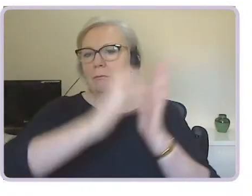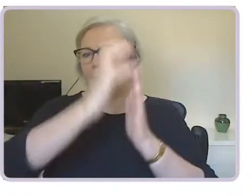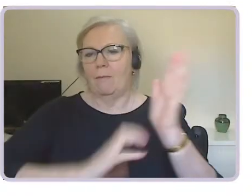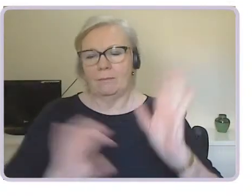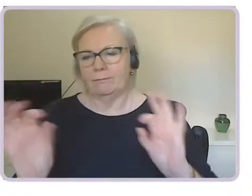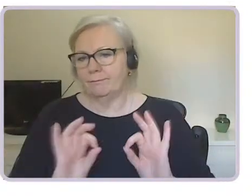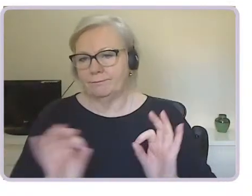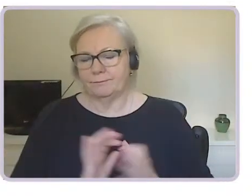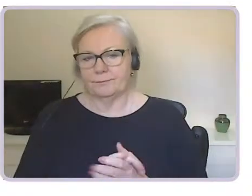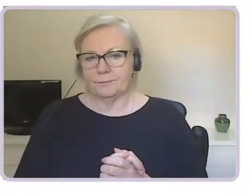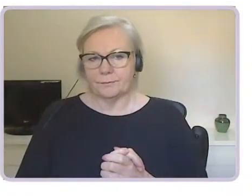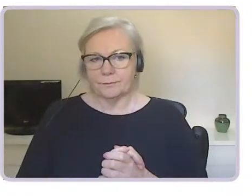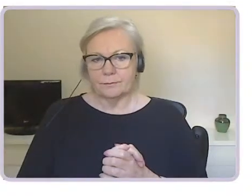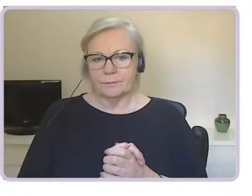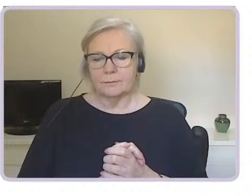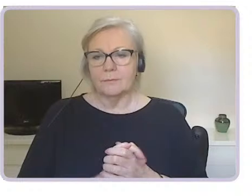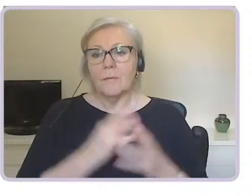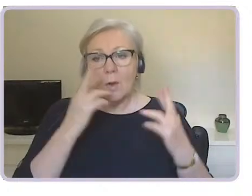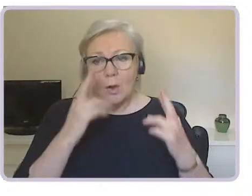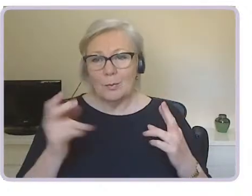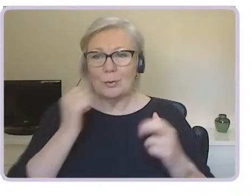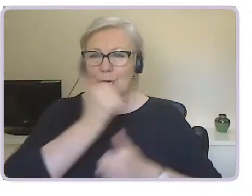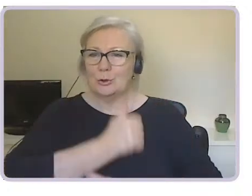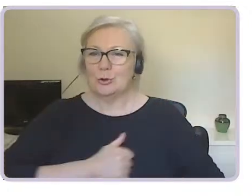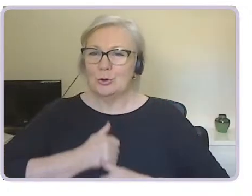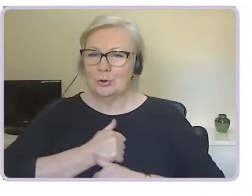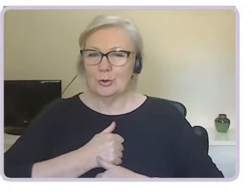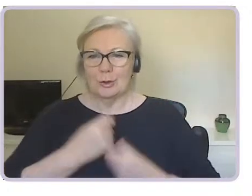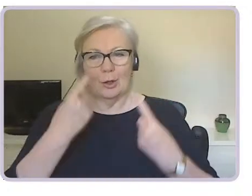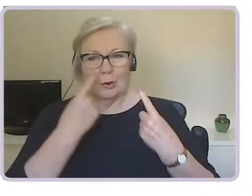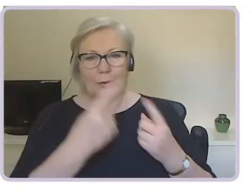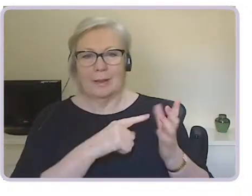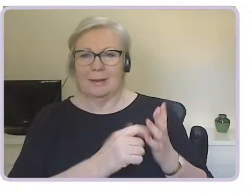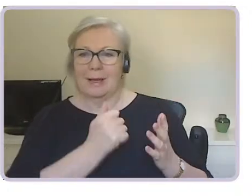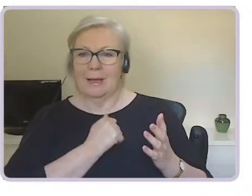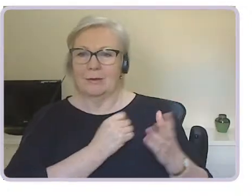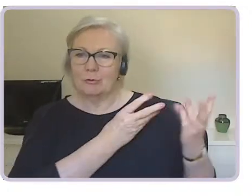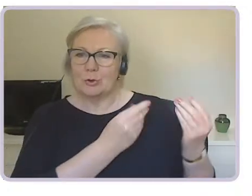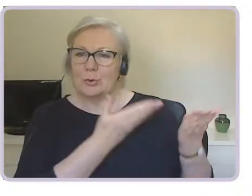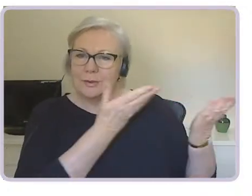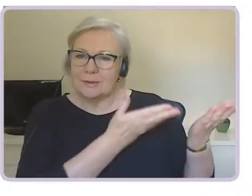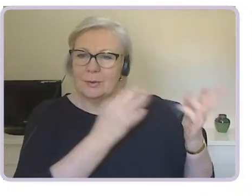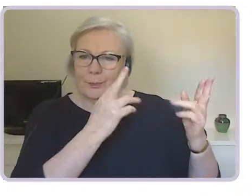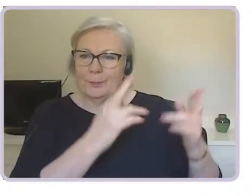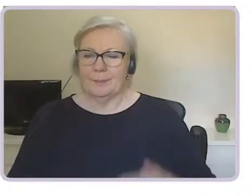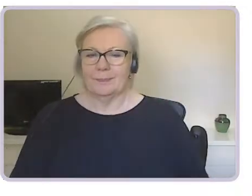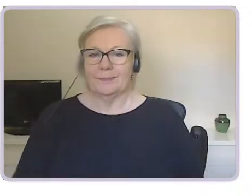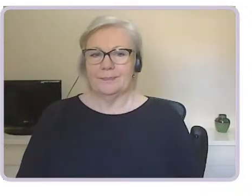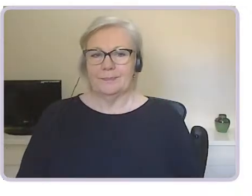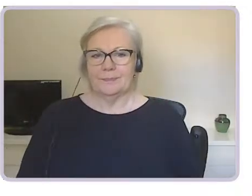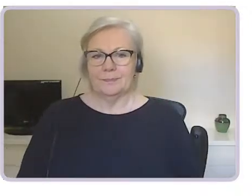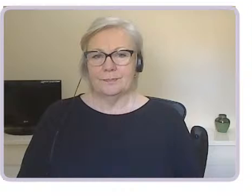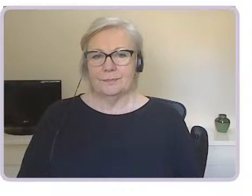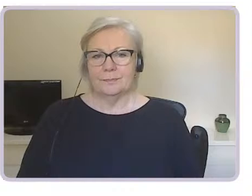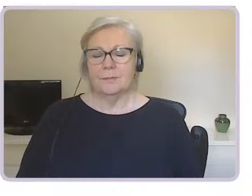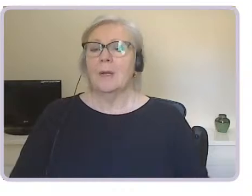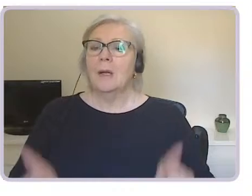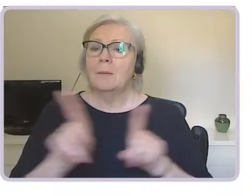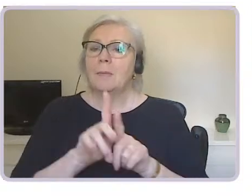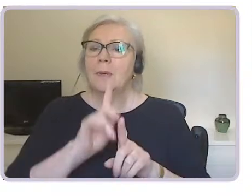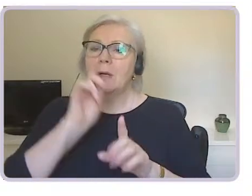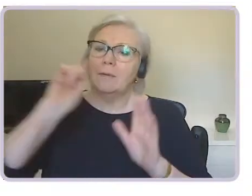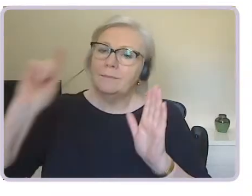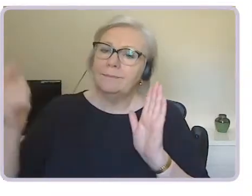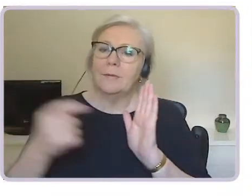wade through. So we hope you'll enjoy looking at those resources. And I just want to finally acknowledge the support